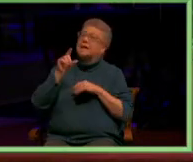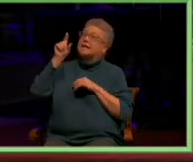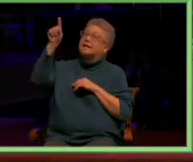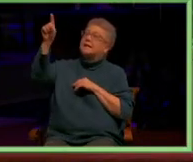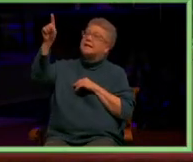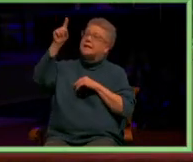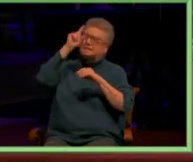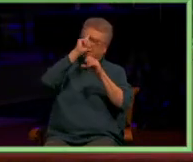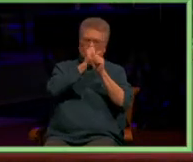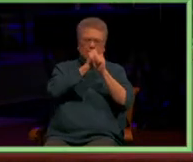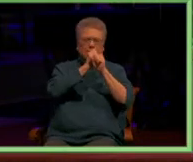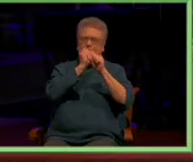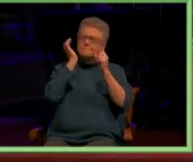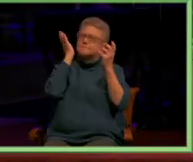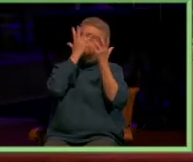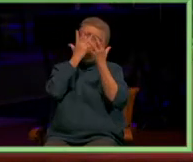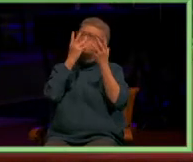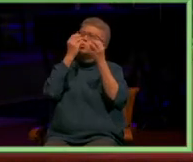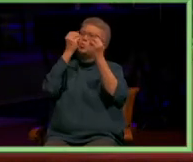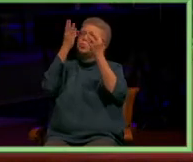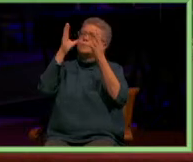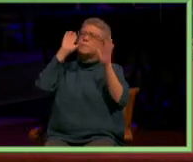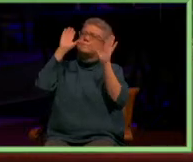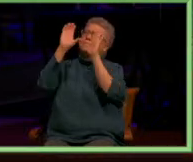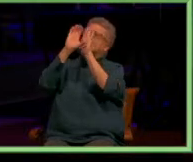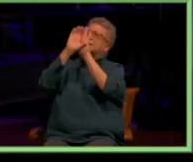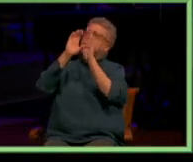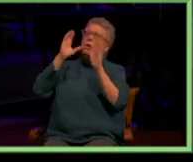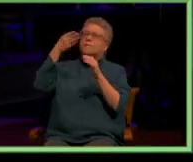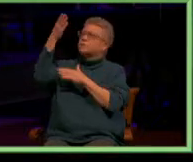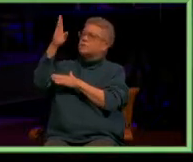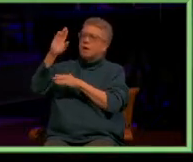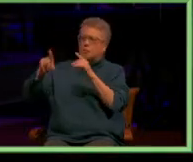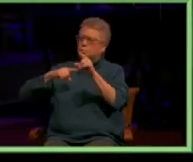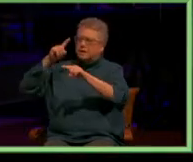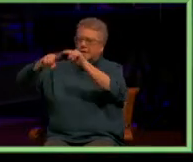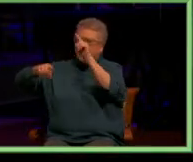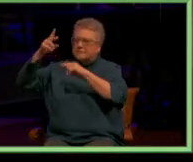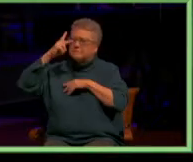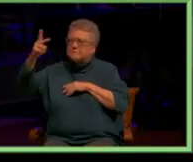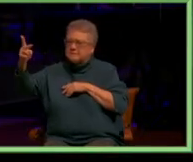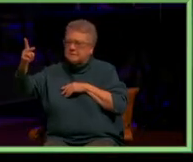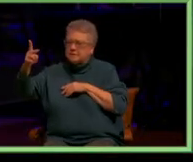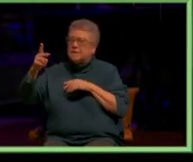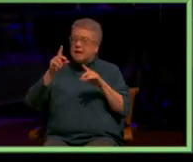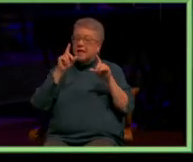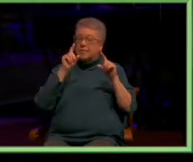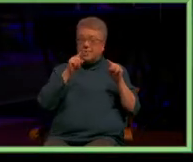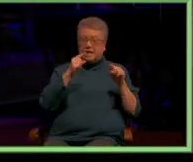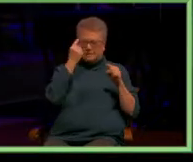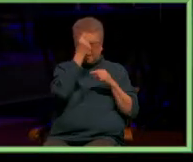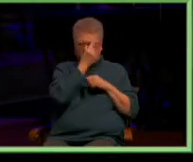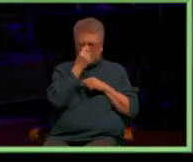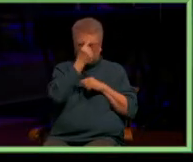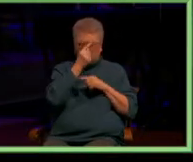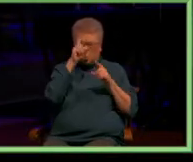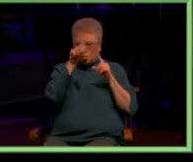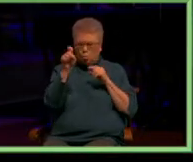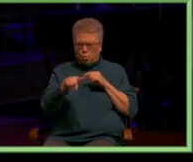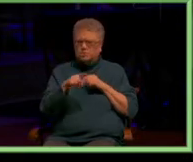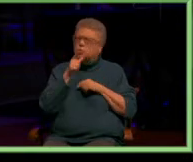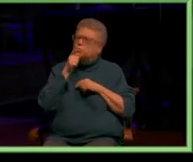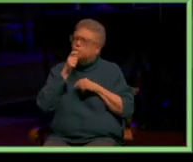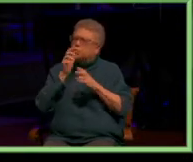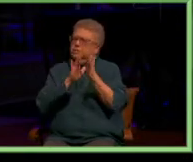the invisible God. Now there, Paul is setting for us a theological question. Who is Jesus? He is